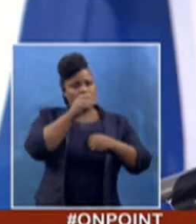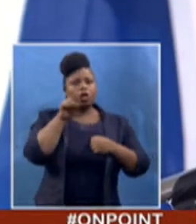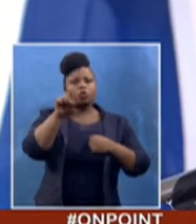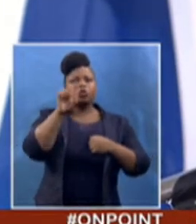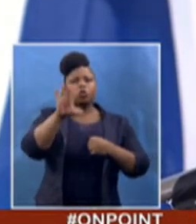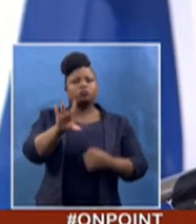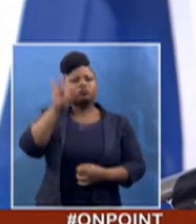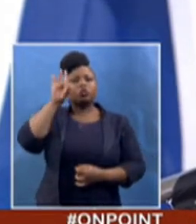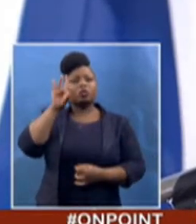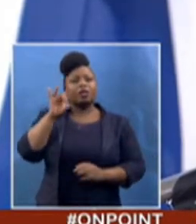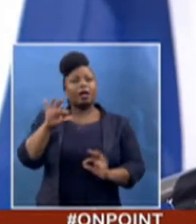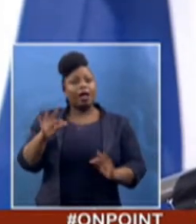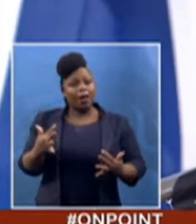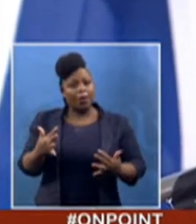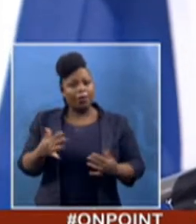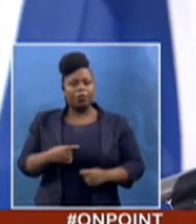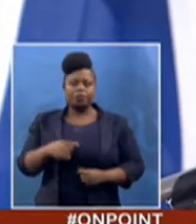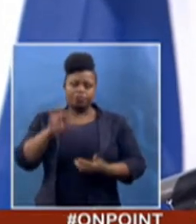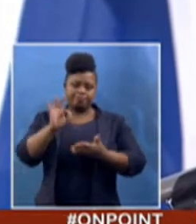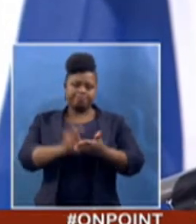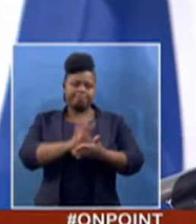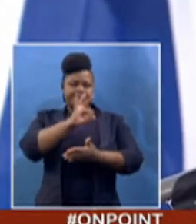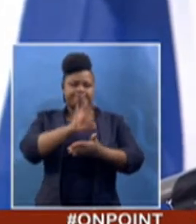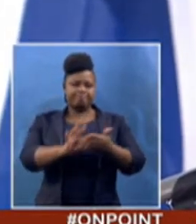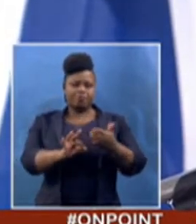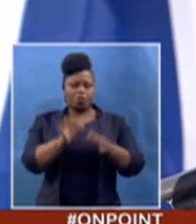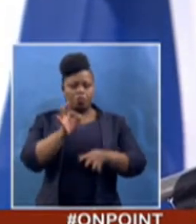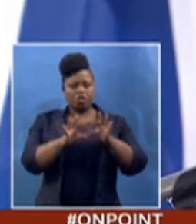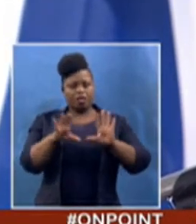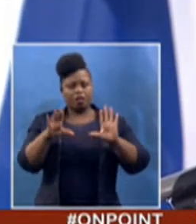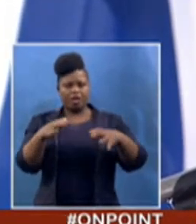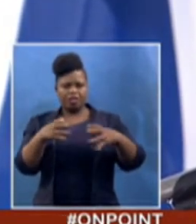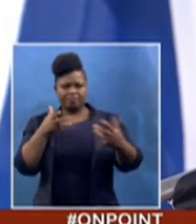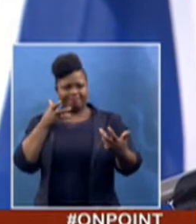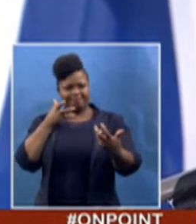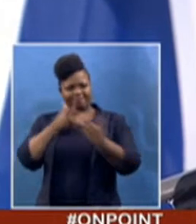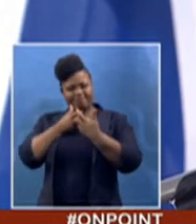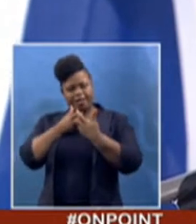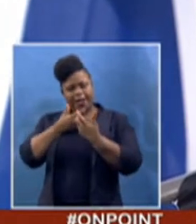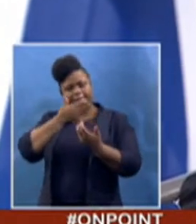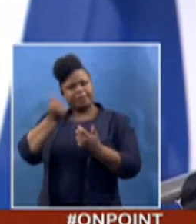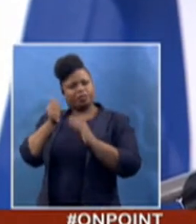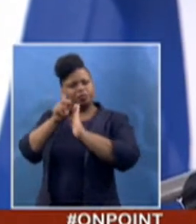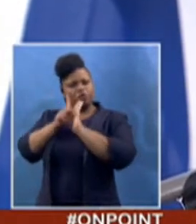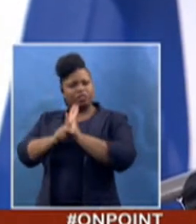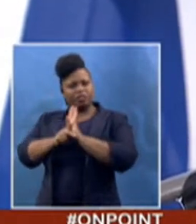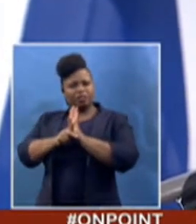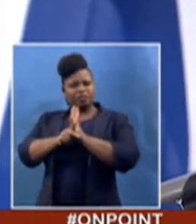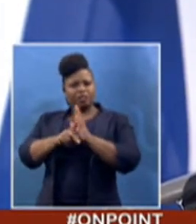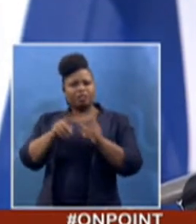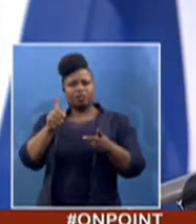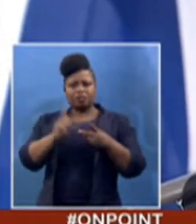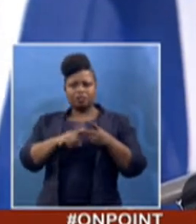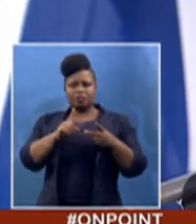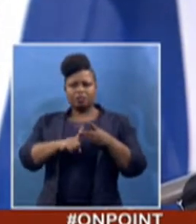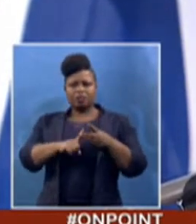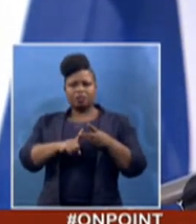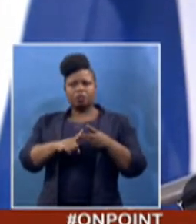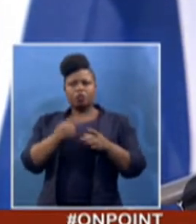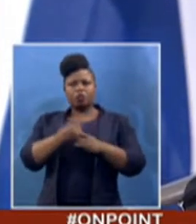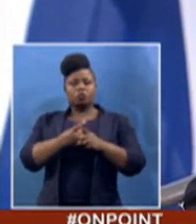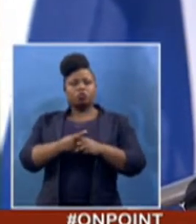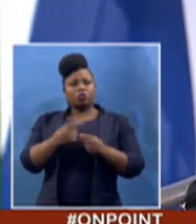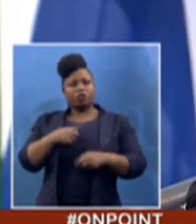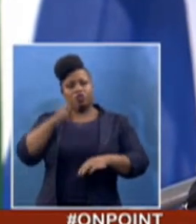your confidence in those parties that have the best policies and the will and the means to implement